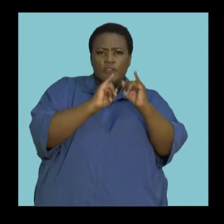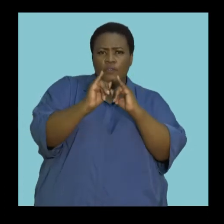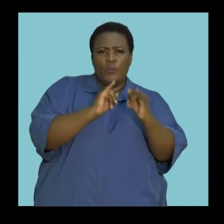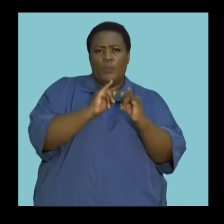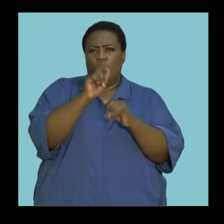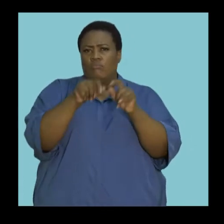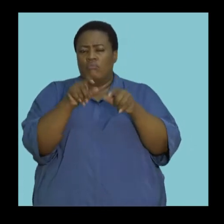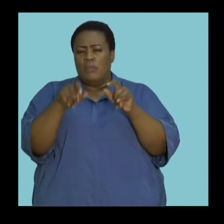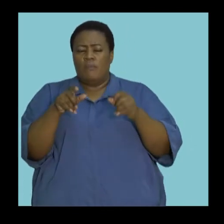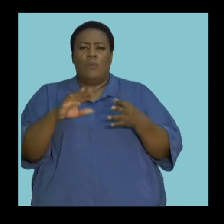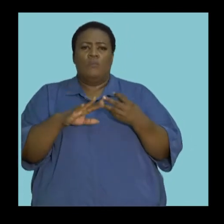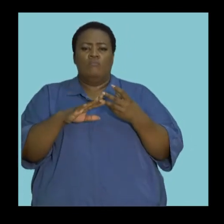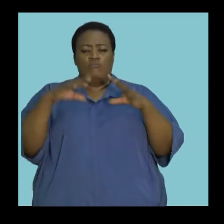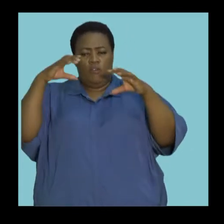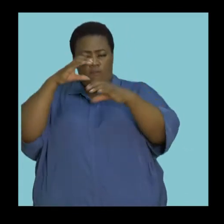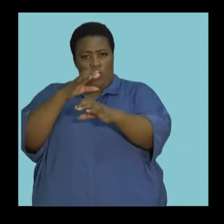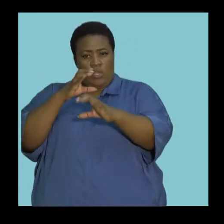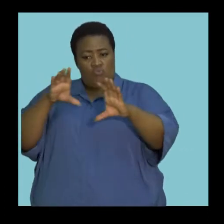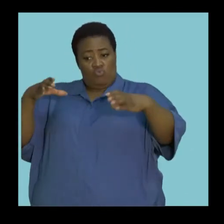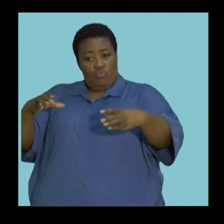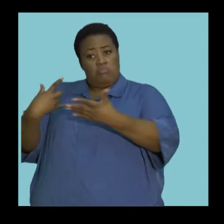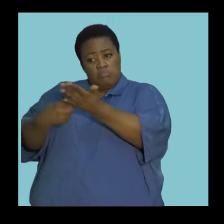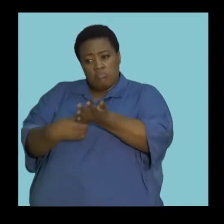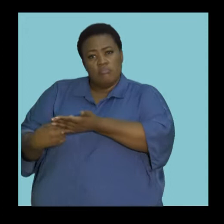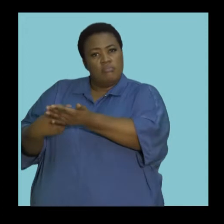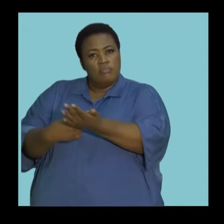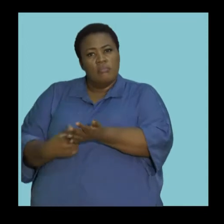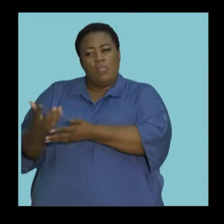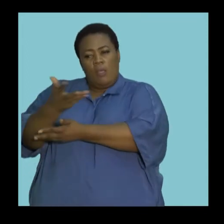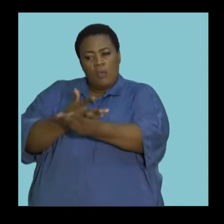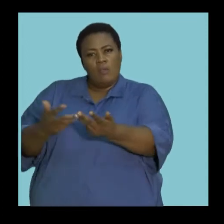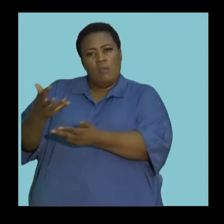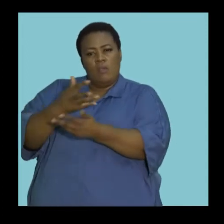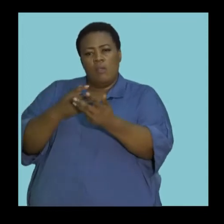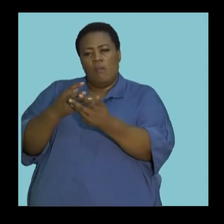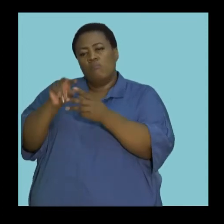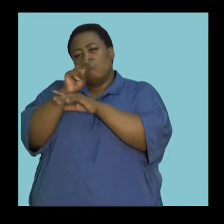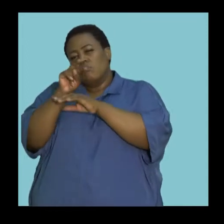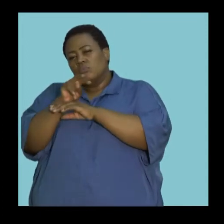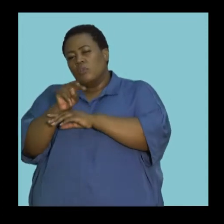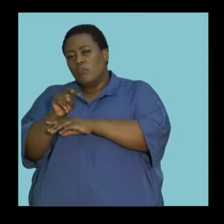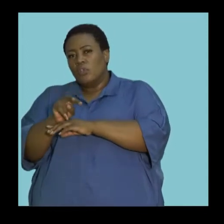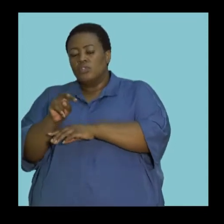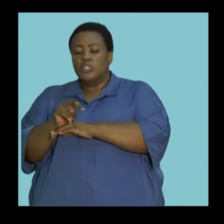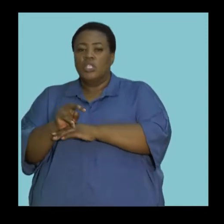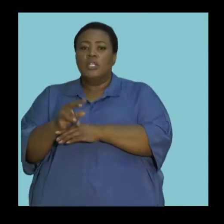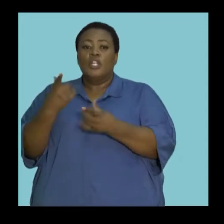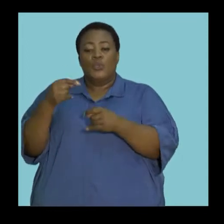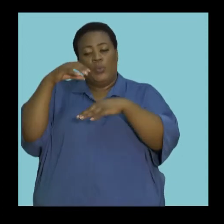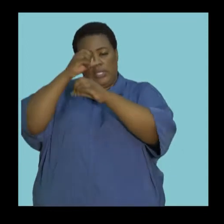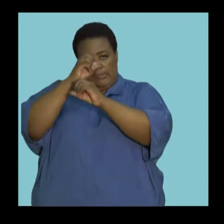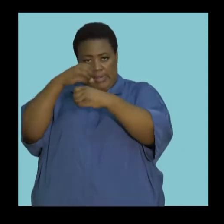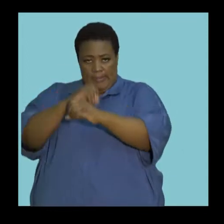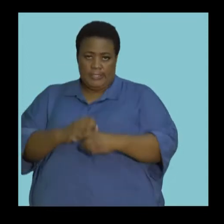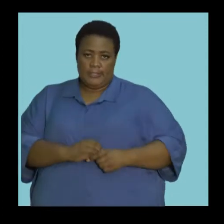with an individual, having focus group discussions, looking at observations, and carrying out